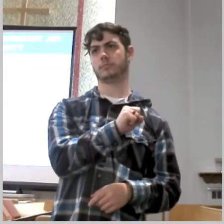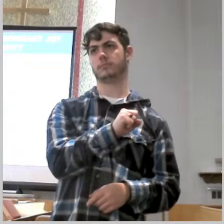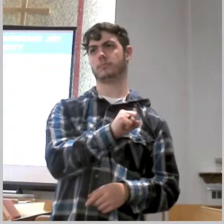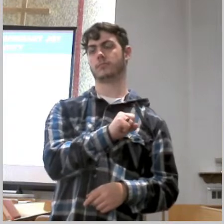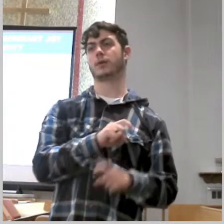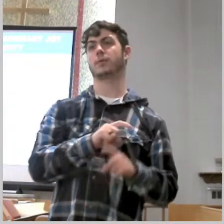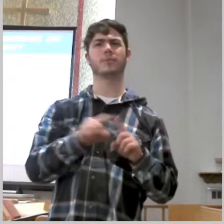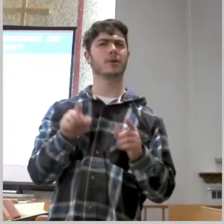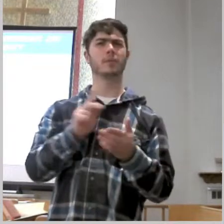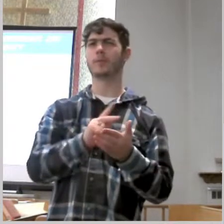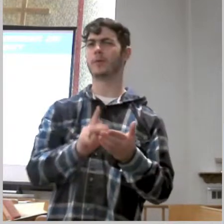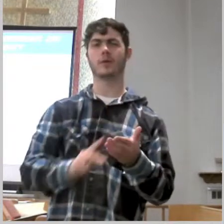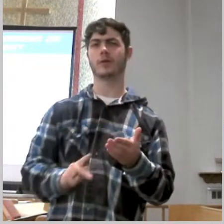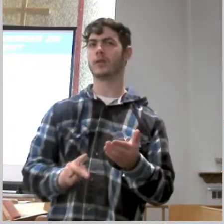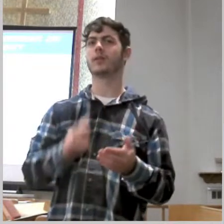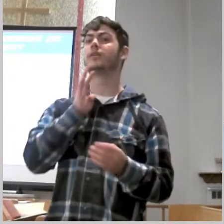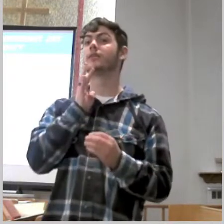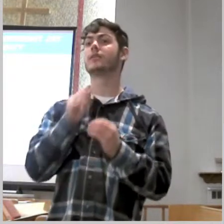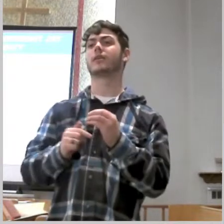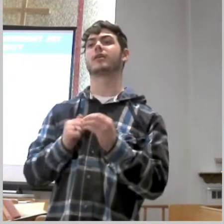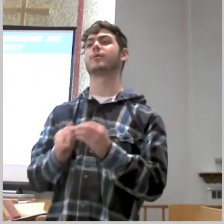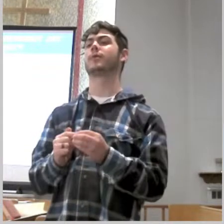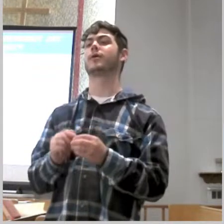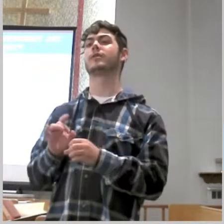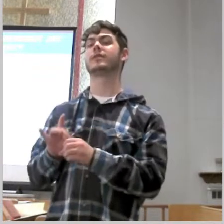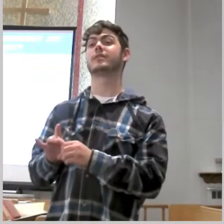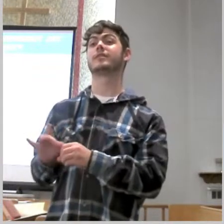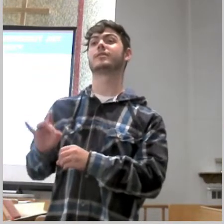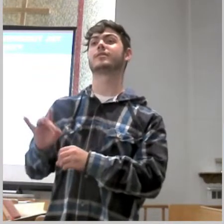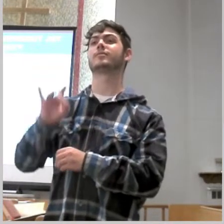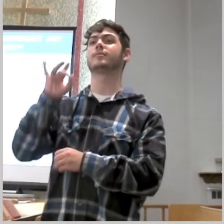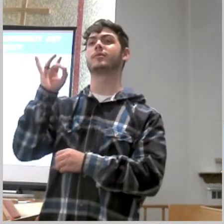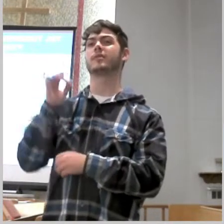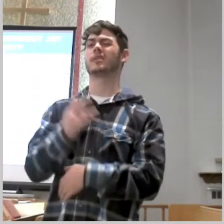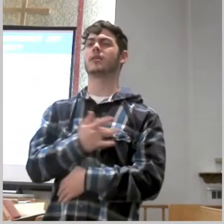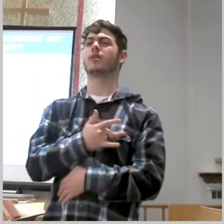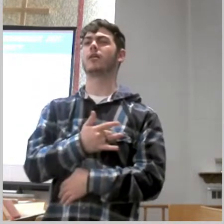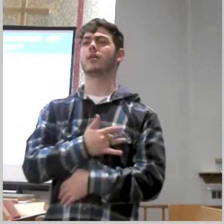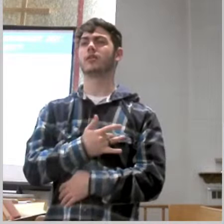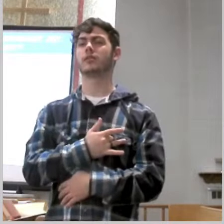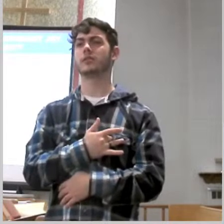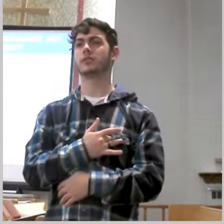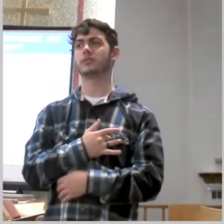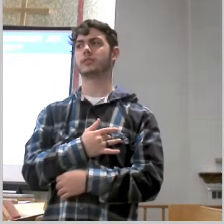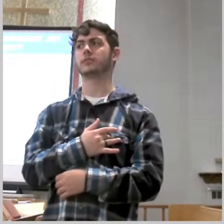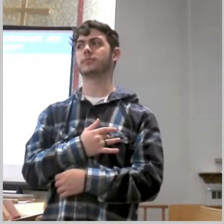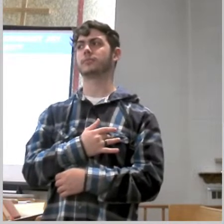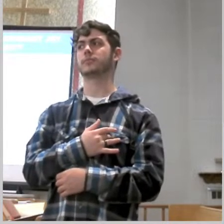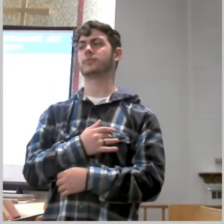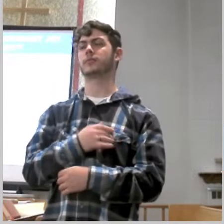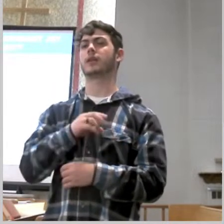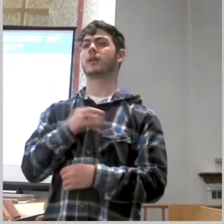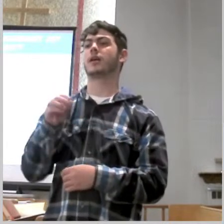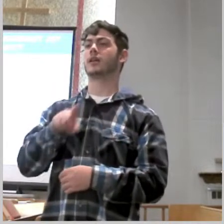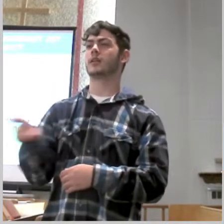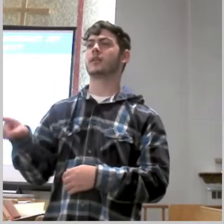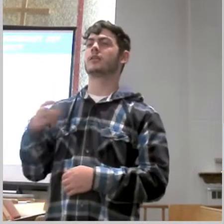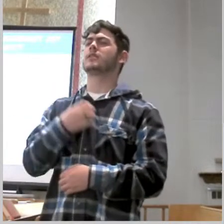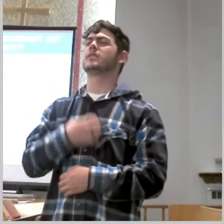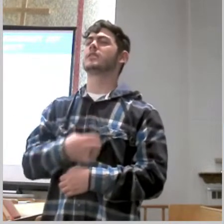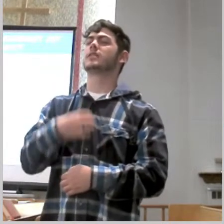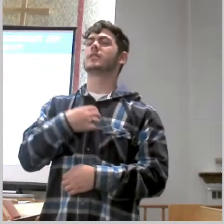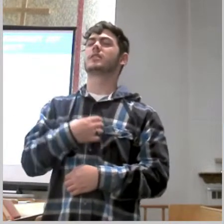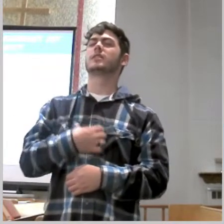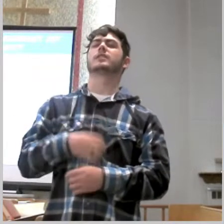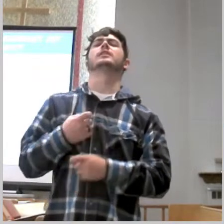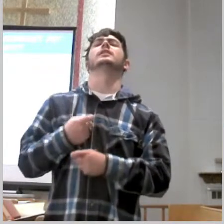here. He's talking about their spirit of giving and the recognition of the grace of God and their desire to